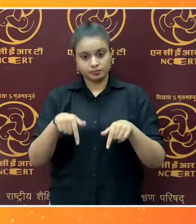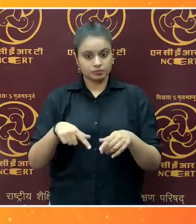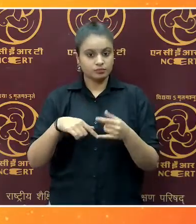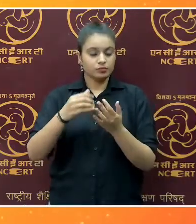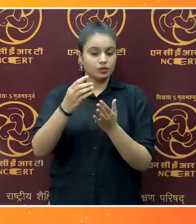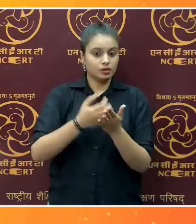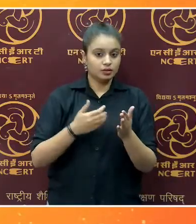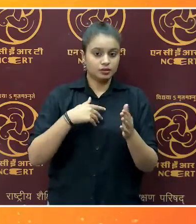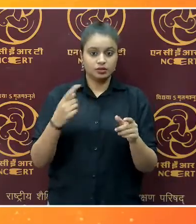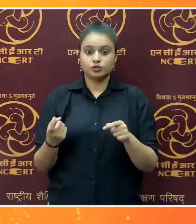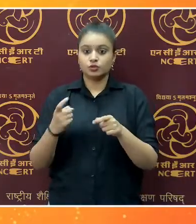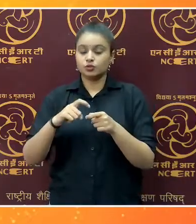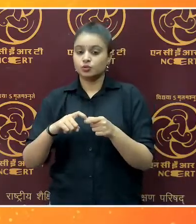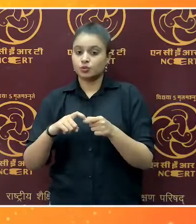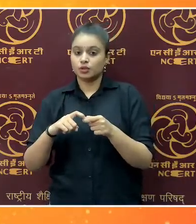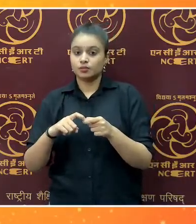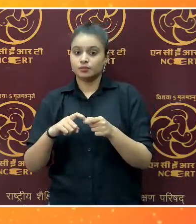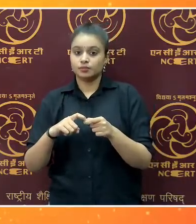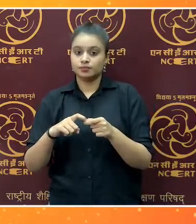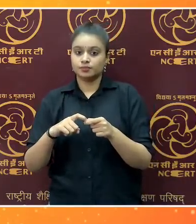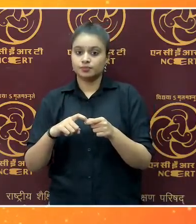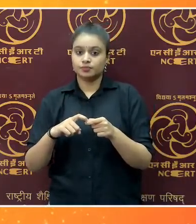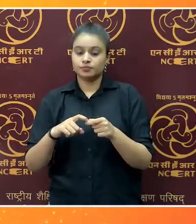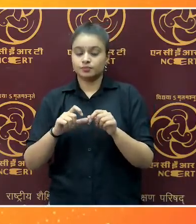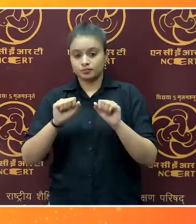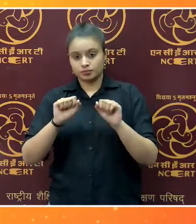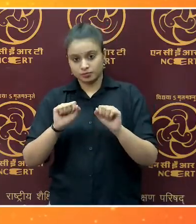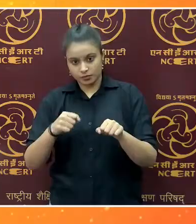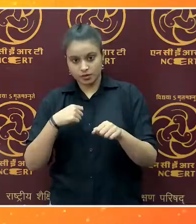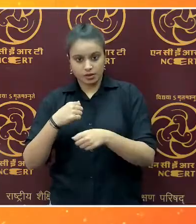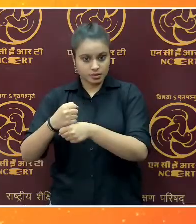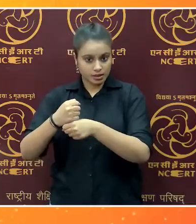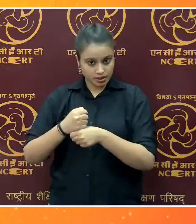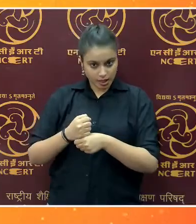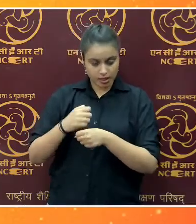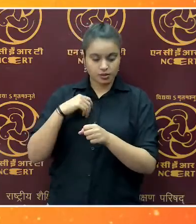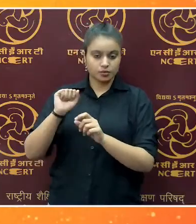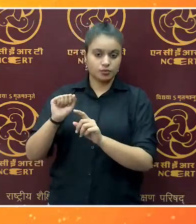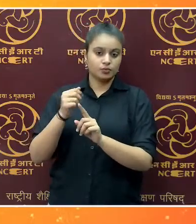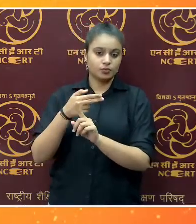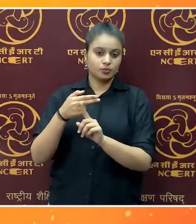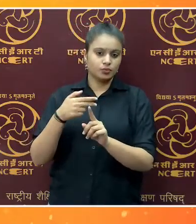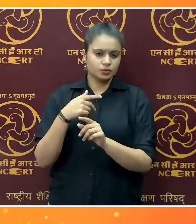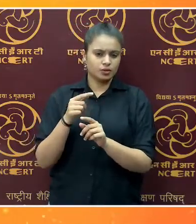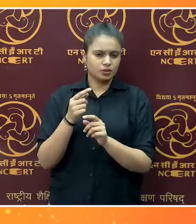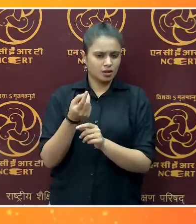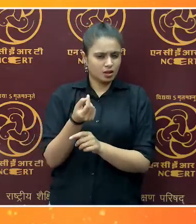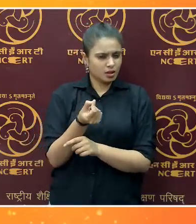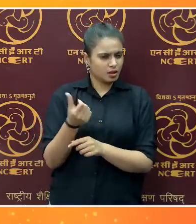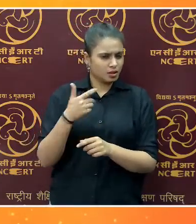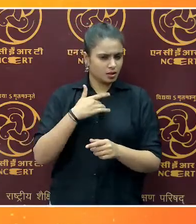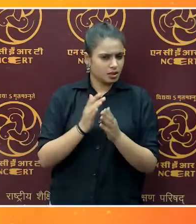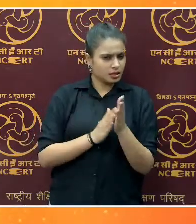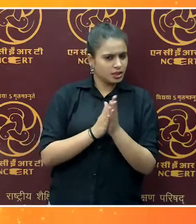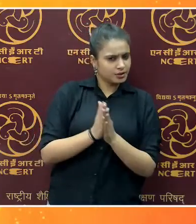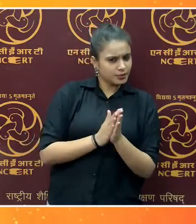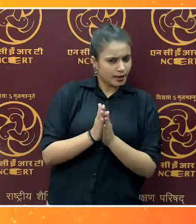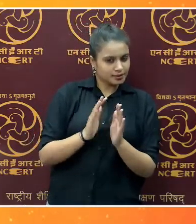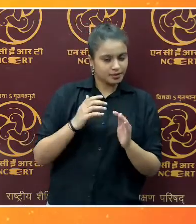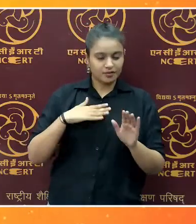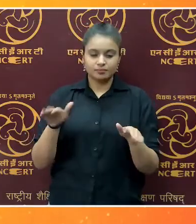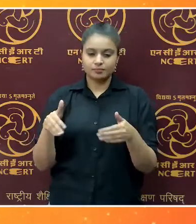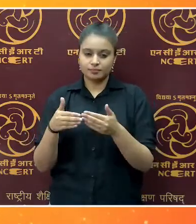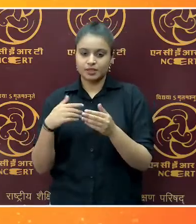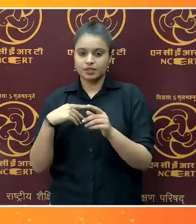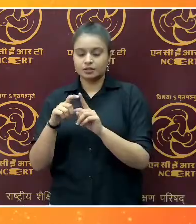session, I am joined by, of course, by my guest, and he is looking quite interesting today. So let's meet him. We have with